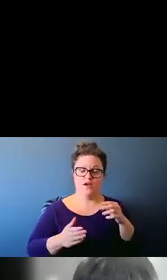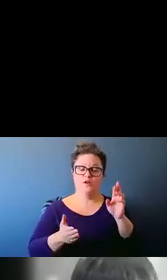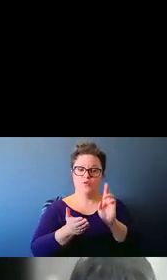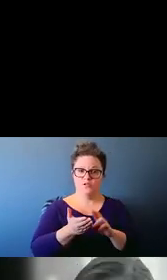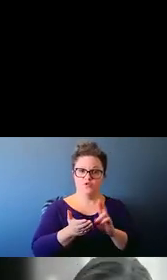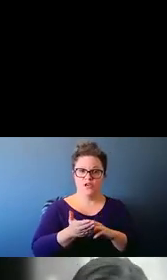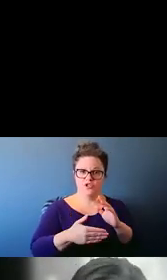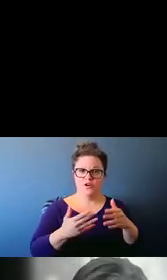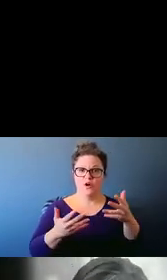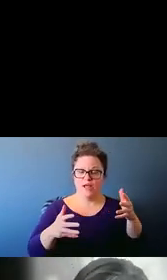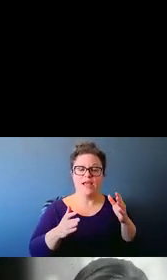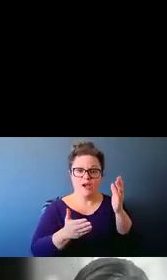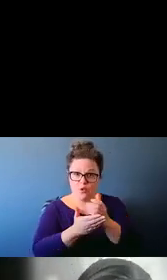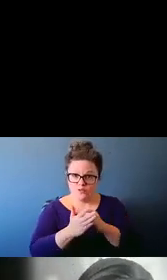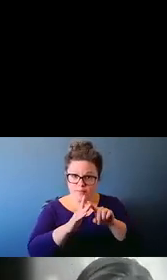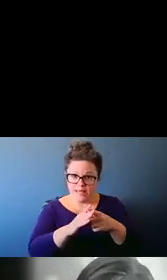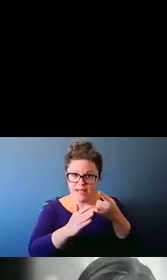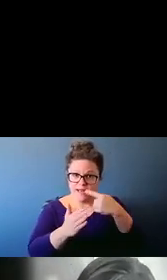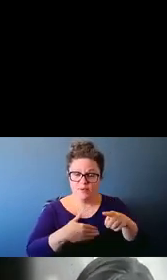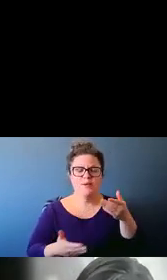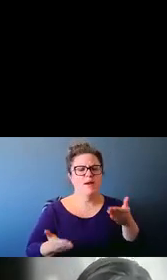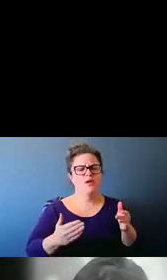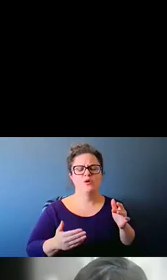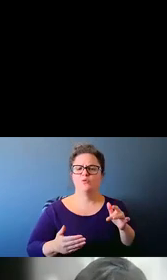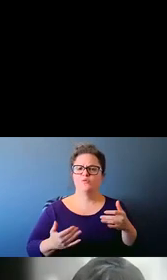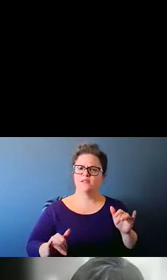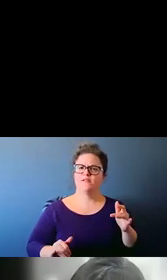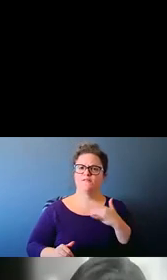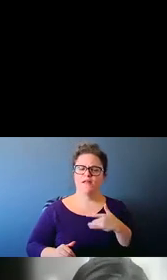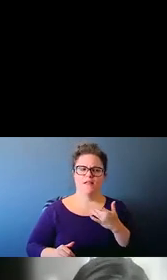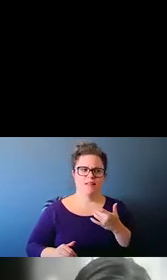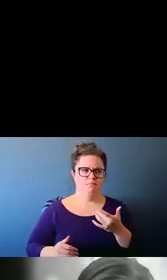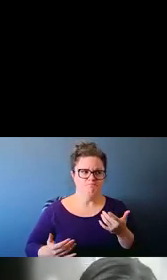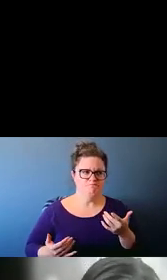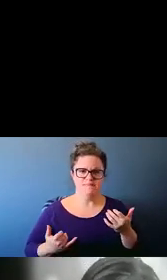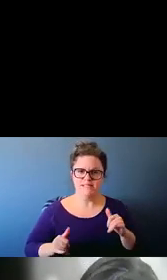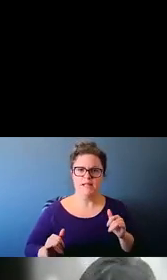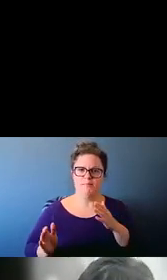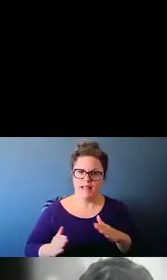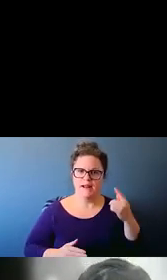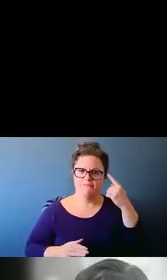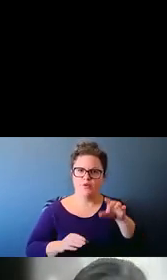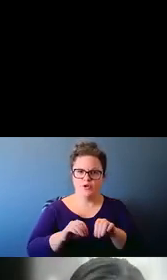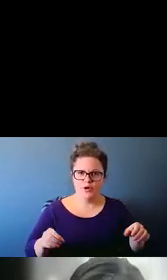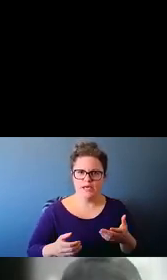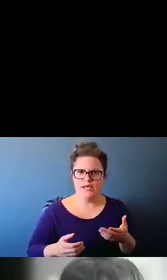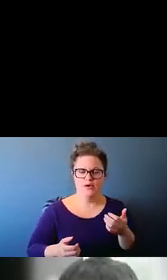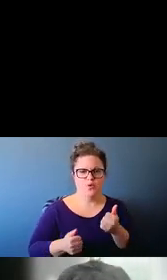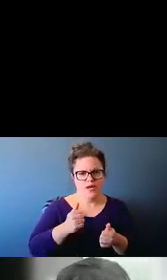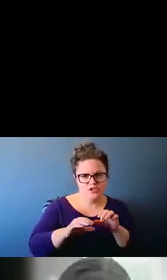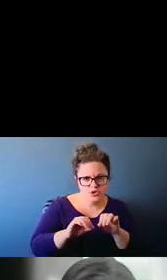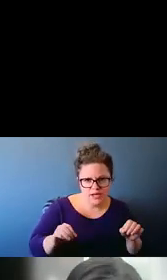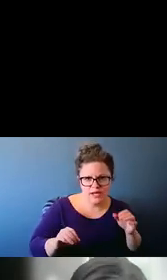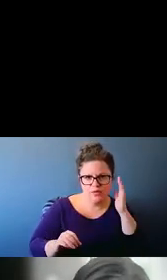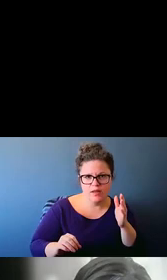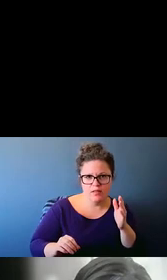begin next week, you likely may still feel like you're still in the planning stages of your degree. So which degree will you pursue? We gave you